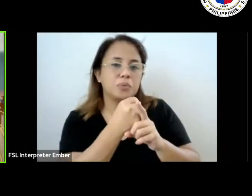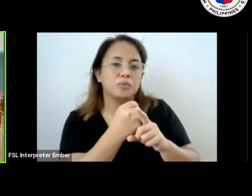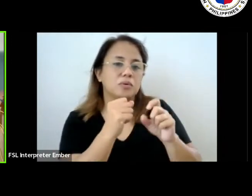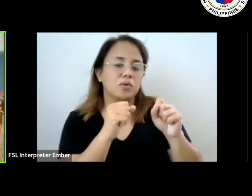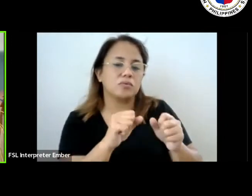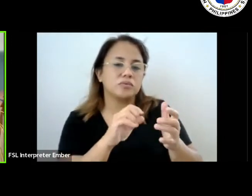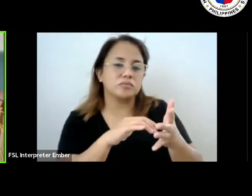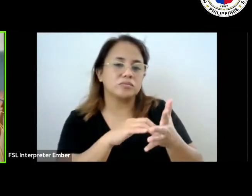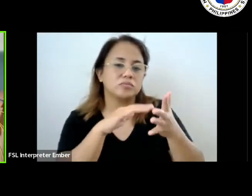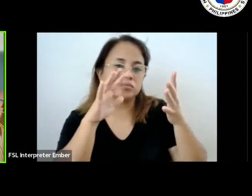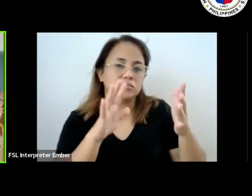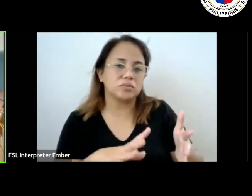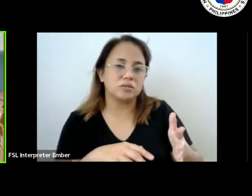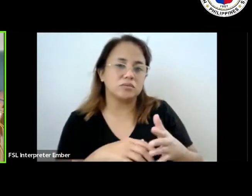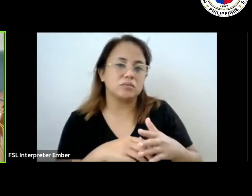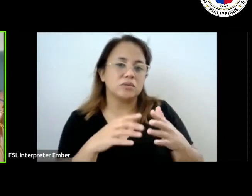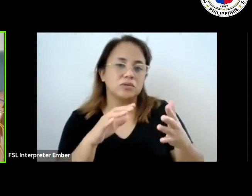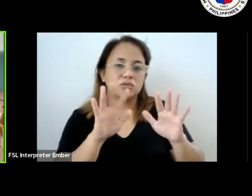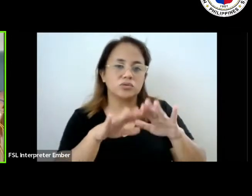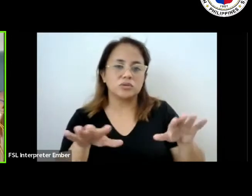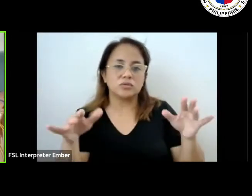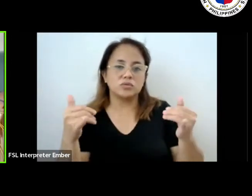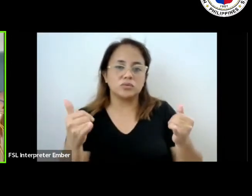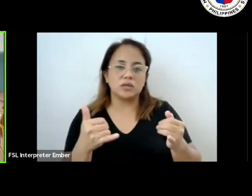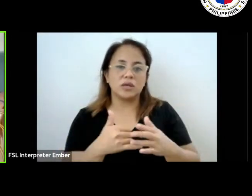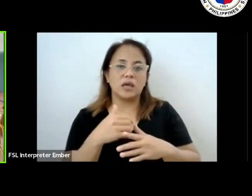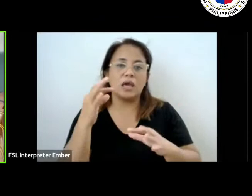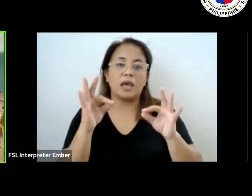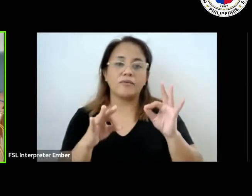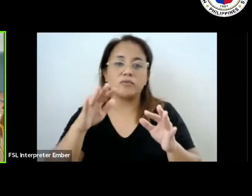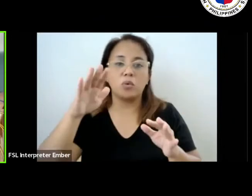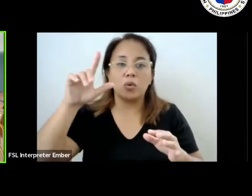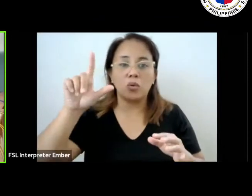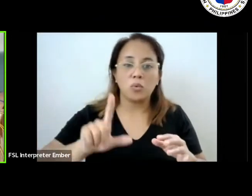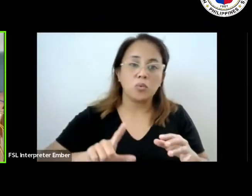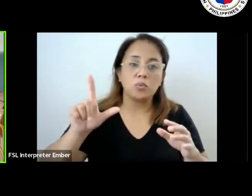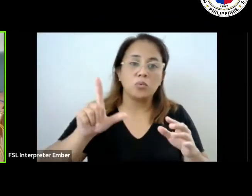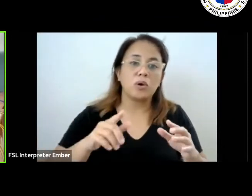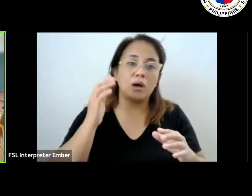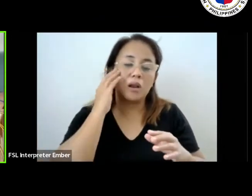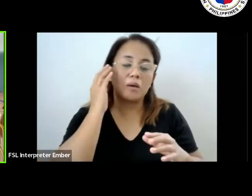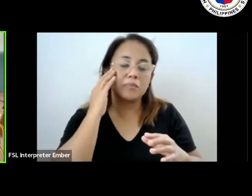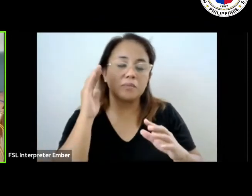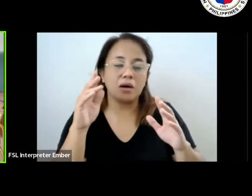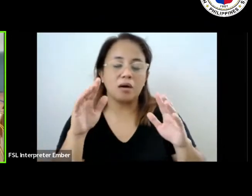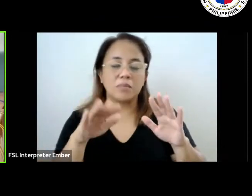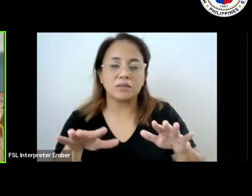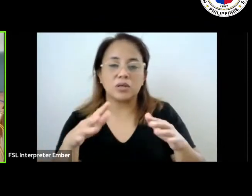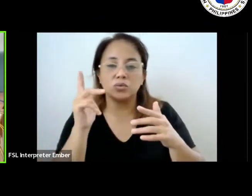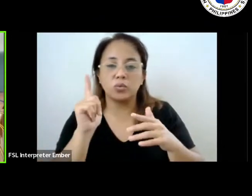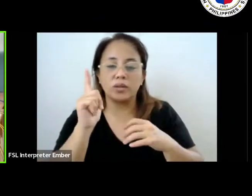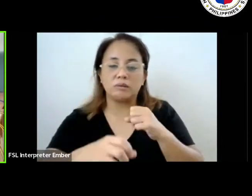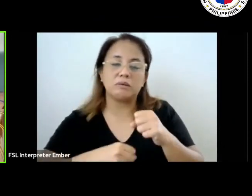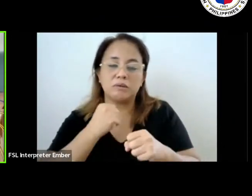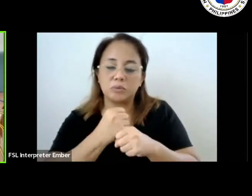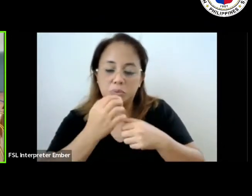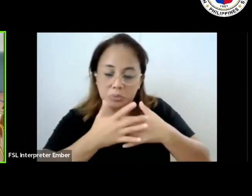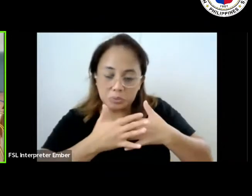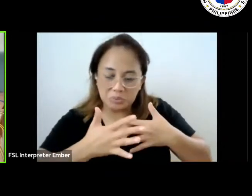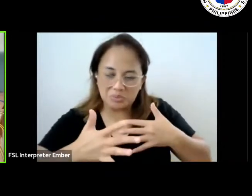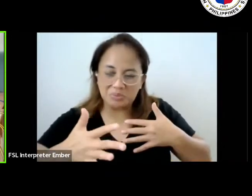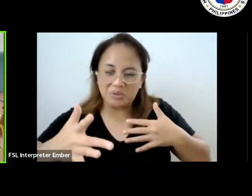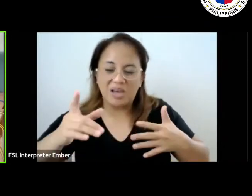our children today. So kung mababa ang kalaman ng mga bata ngayon, 20 years from now, mababa ang kalaman ng Pilipino